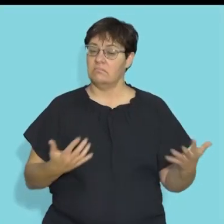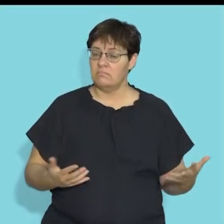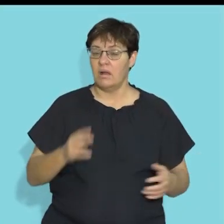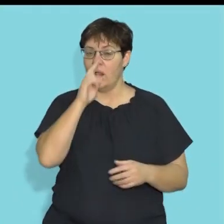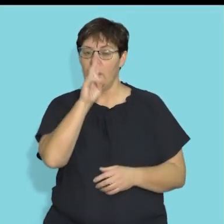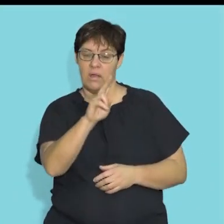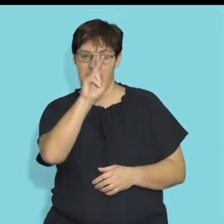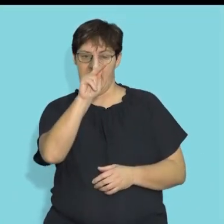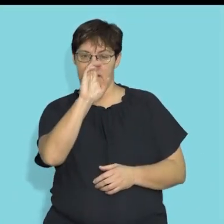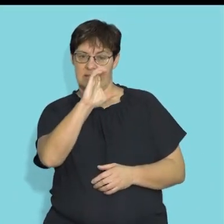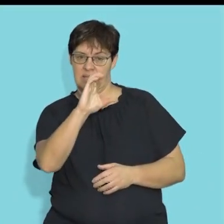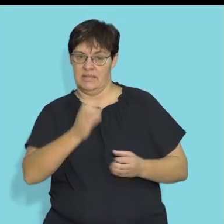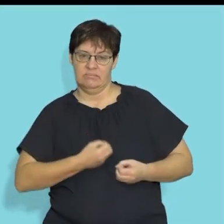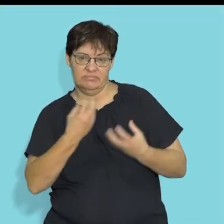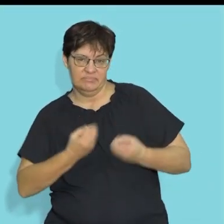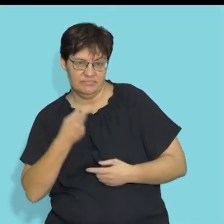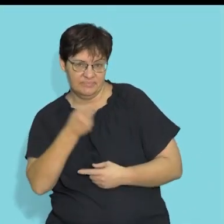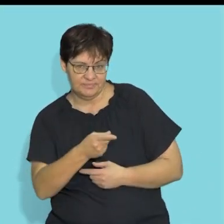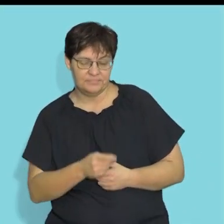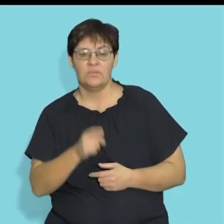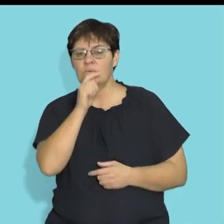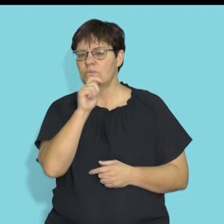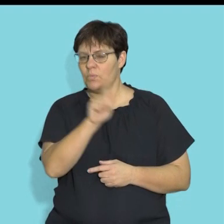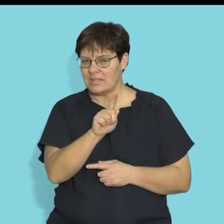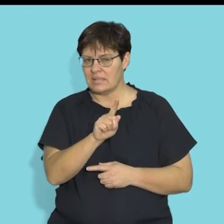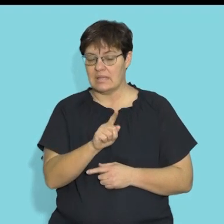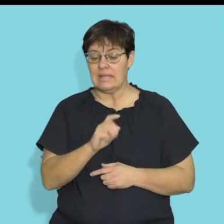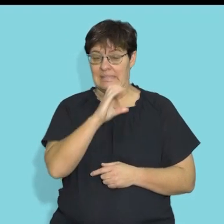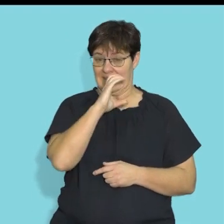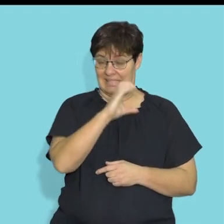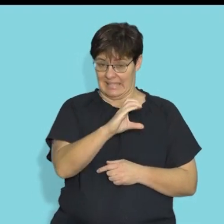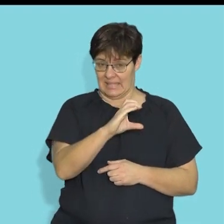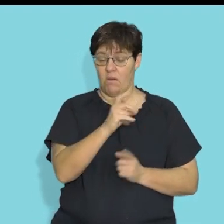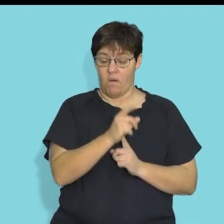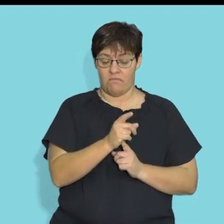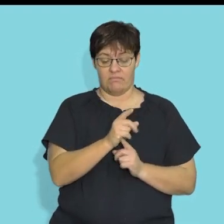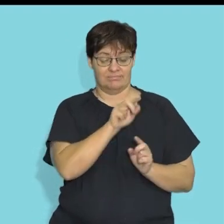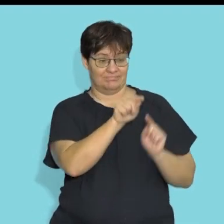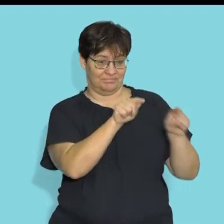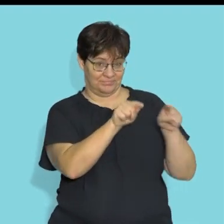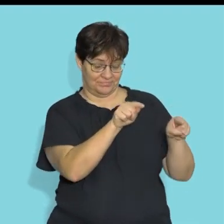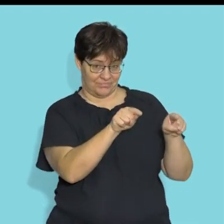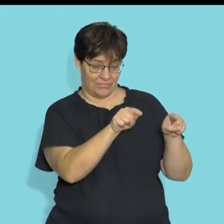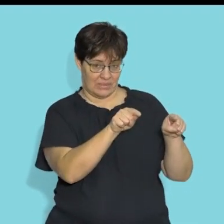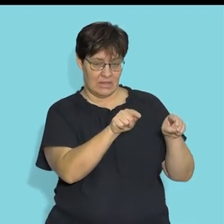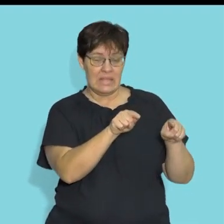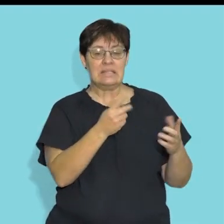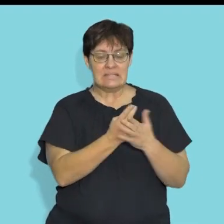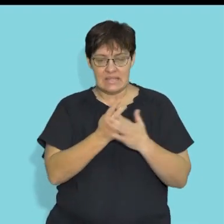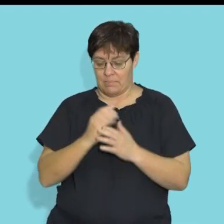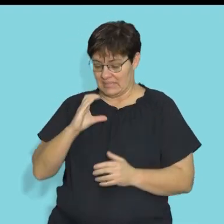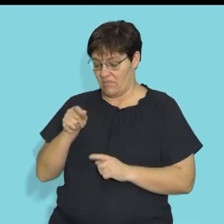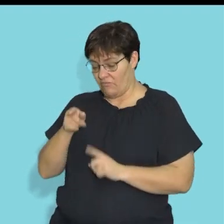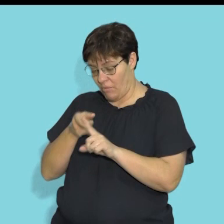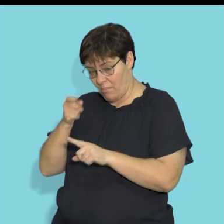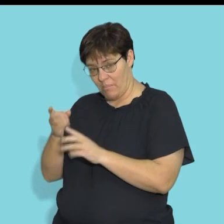When we look at Kc expression, we use the concentration of the reactants and the concentration of